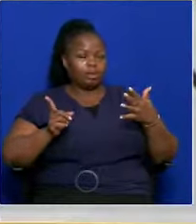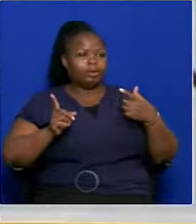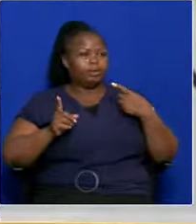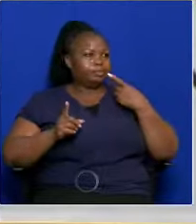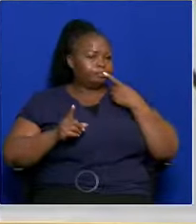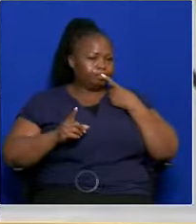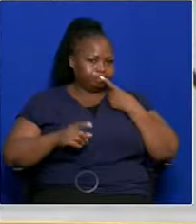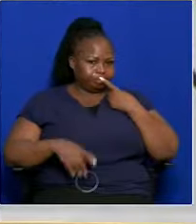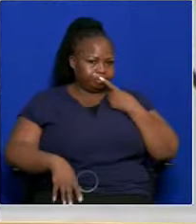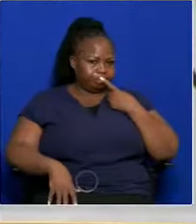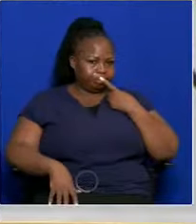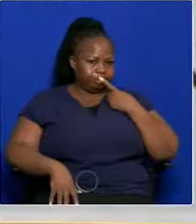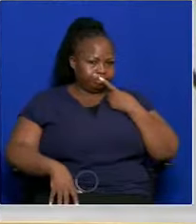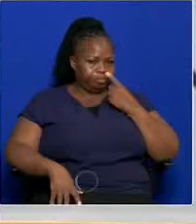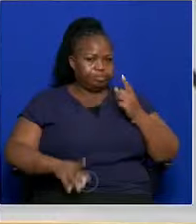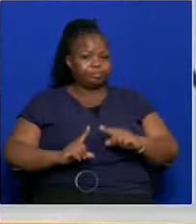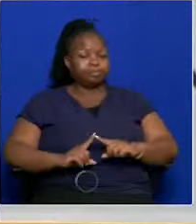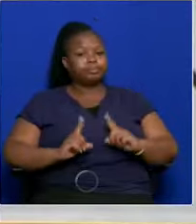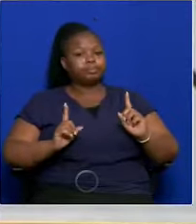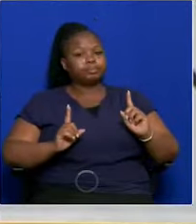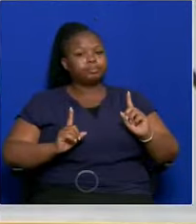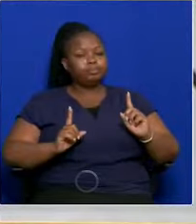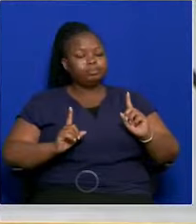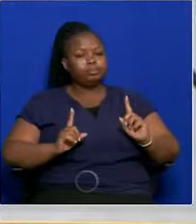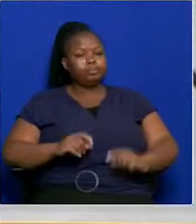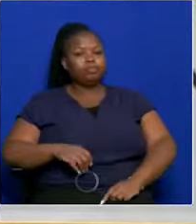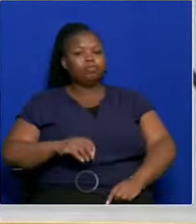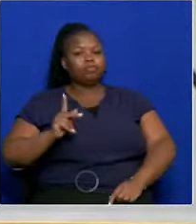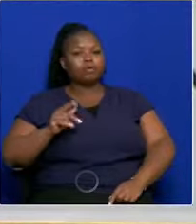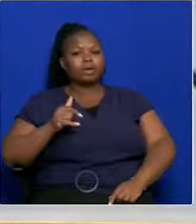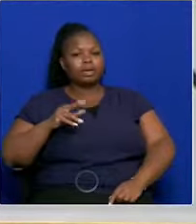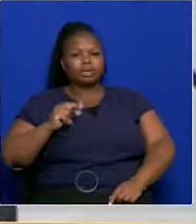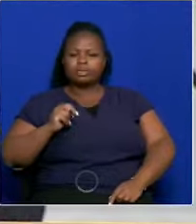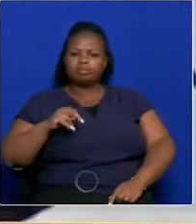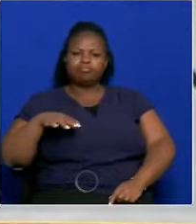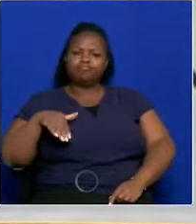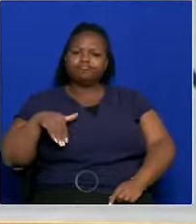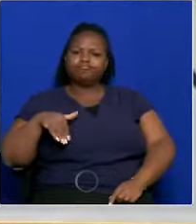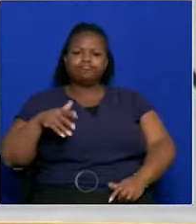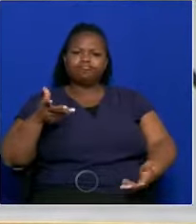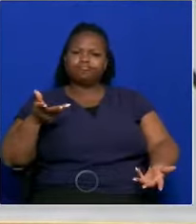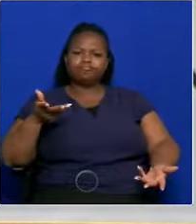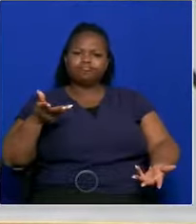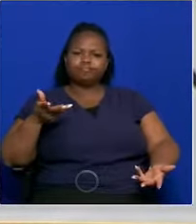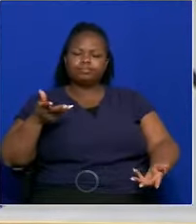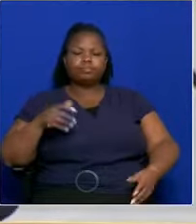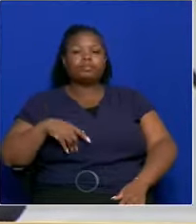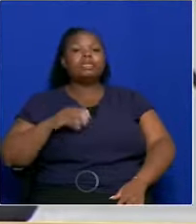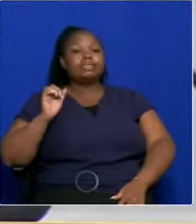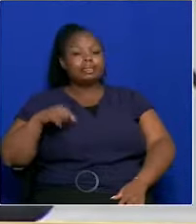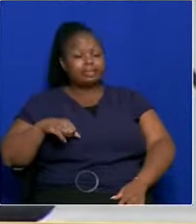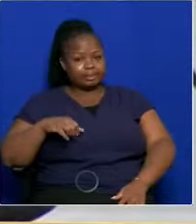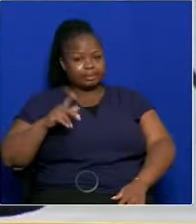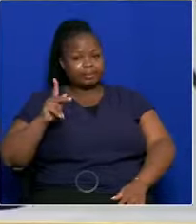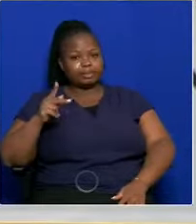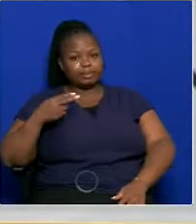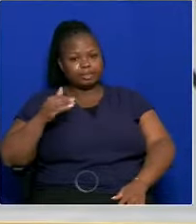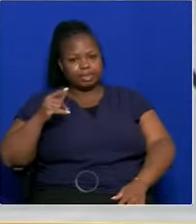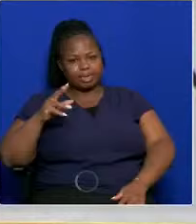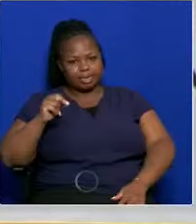but for General Khan. Yeah, also issue of the General Khan.